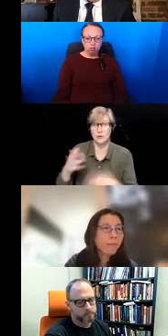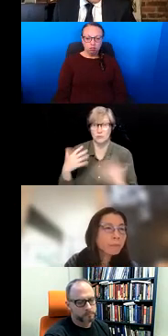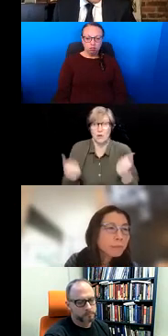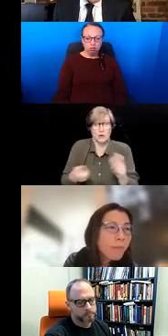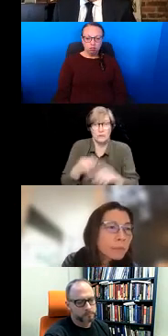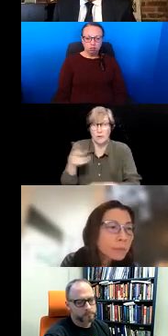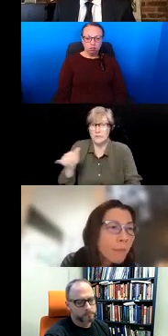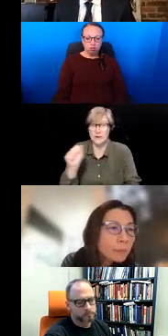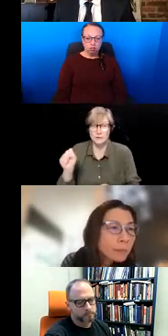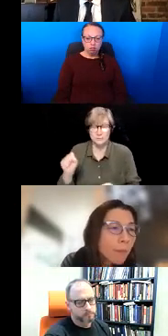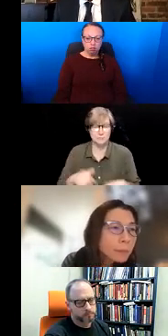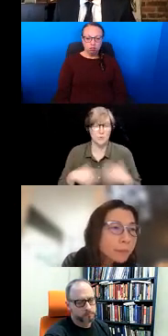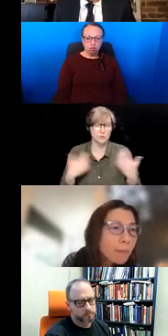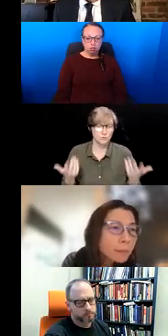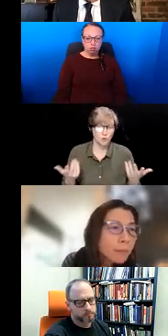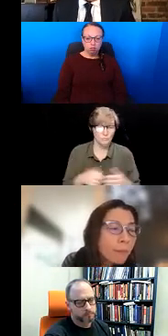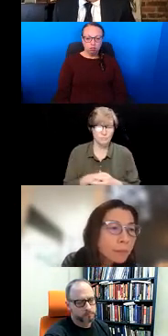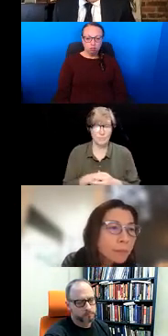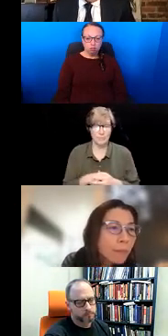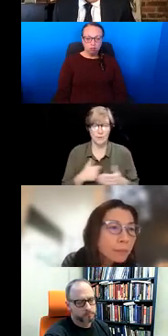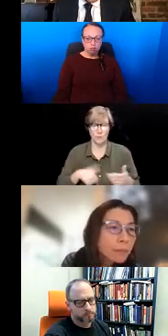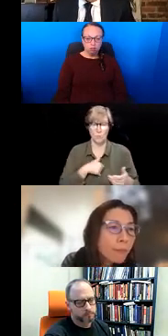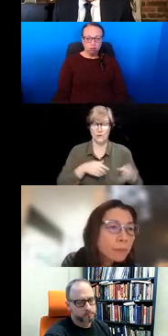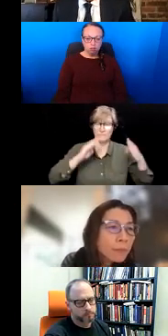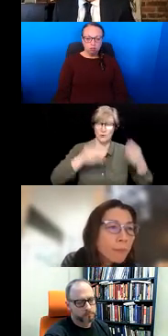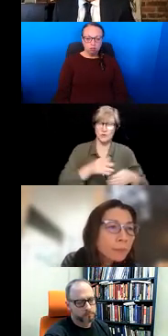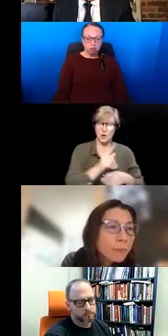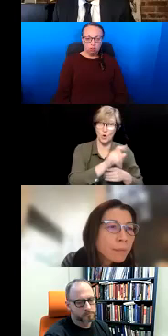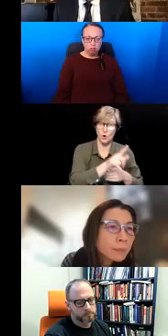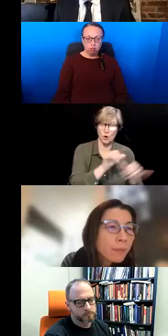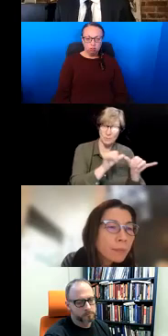we focused on cortical physiology